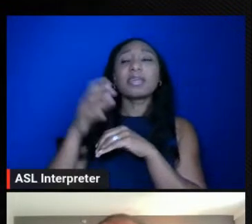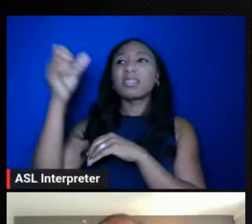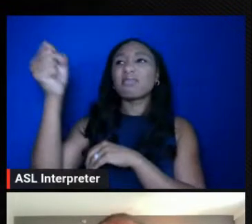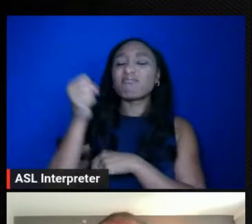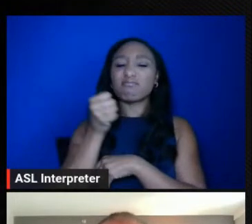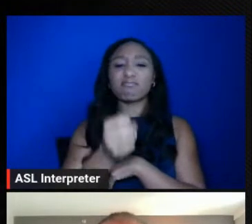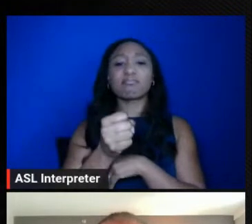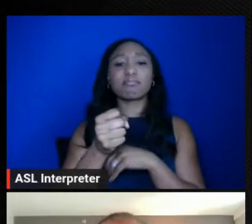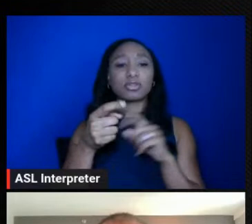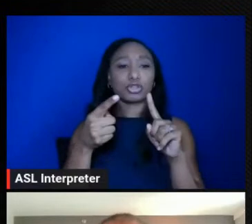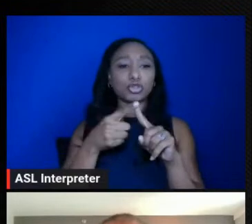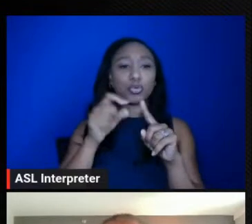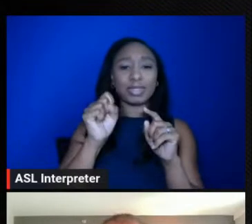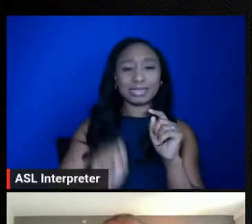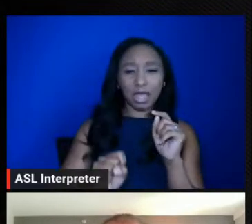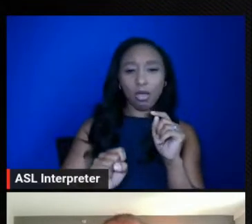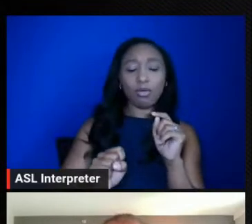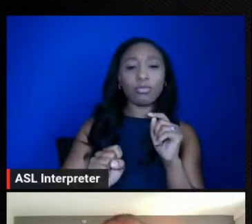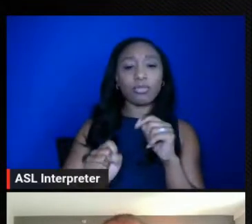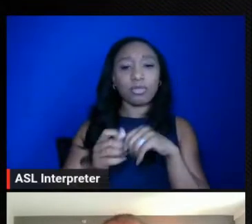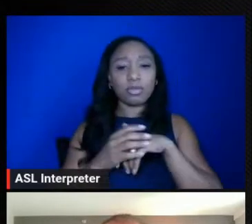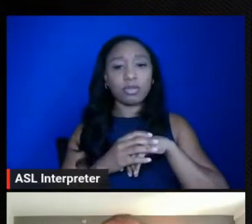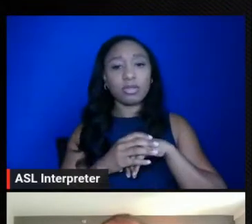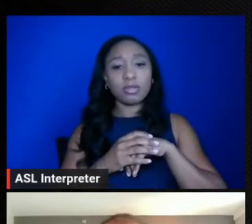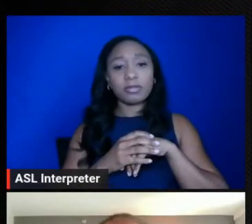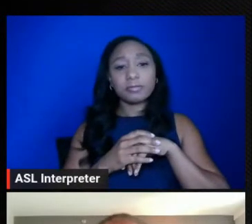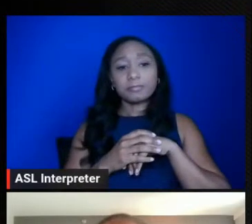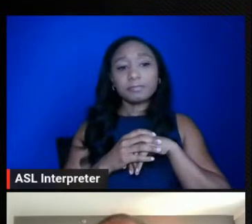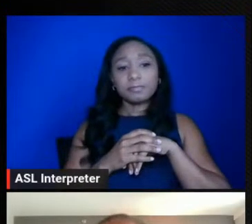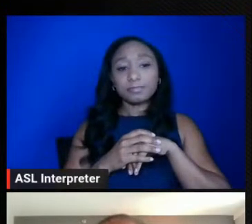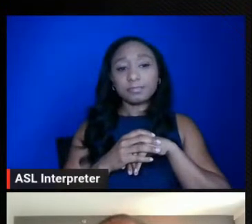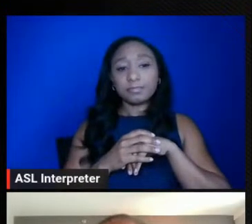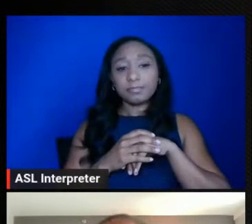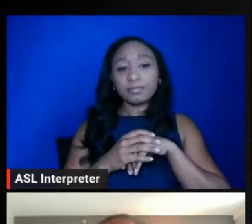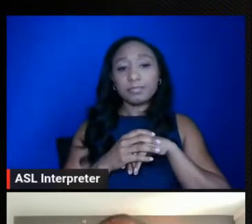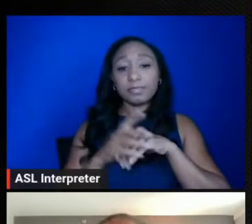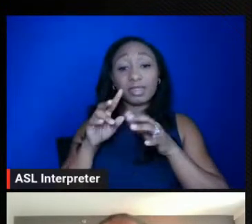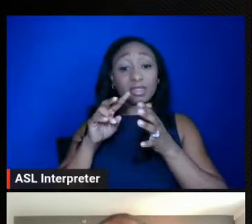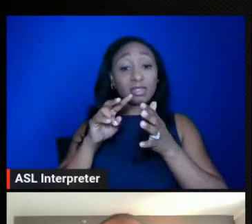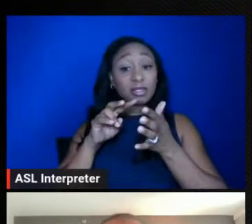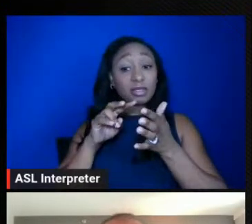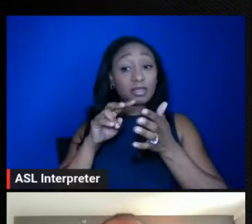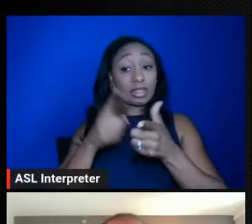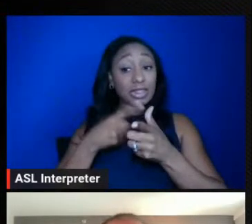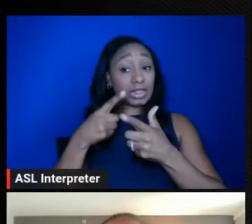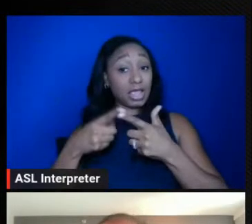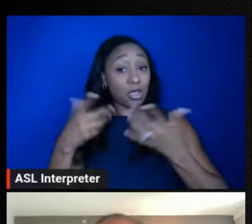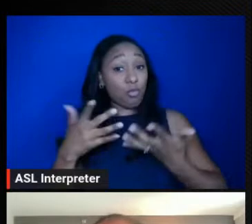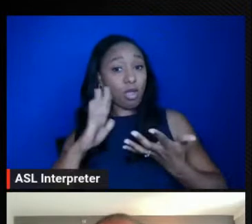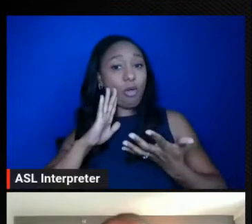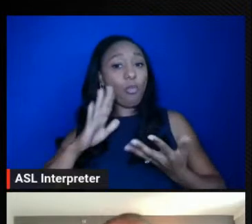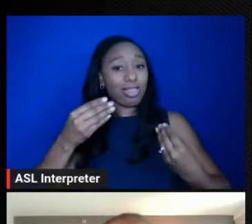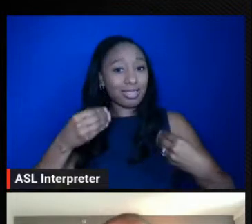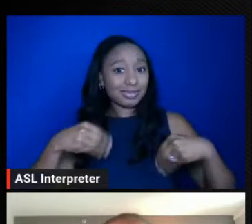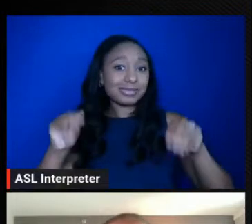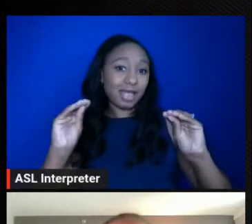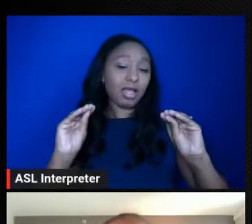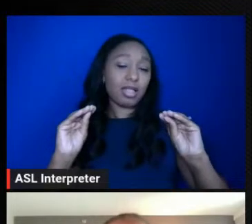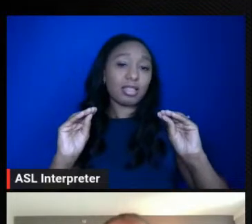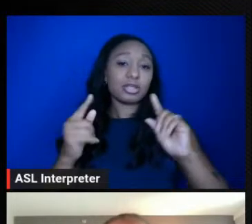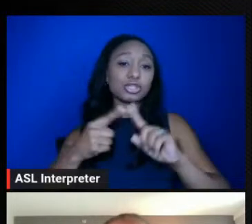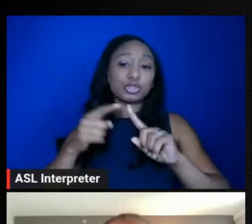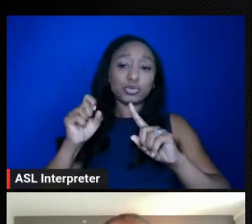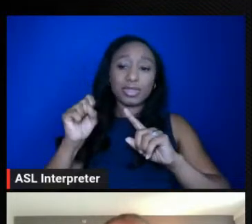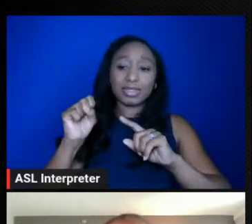I've just described, and then sell them in this vast new Southwestern slave